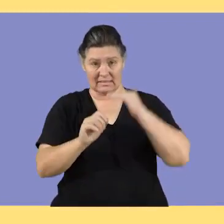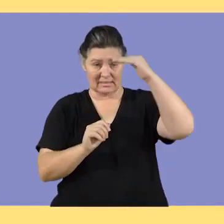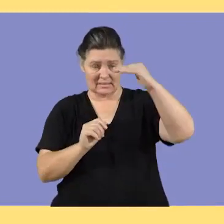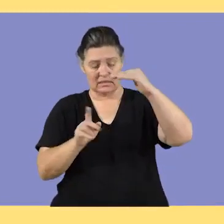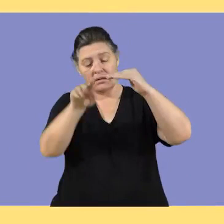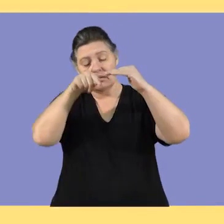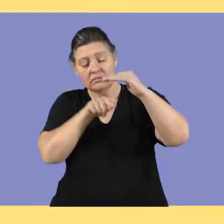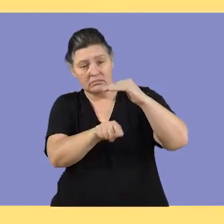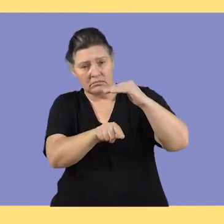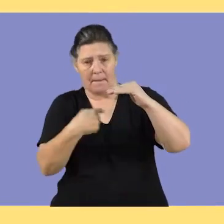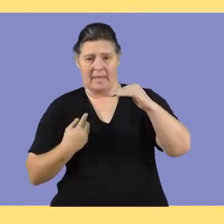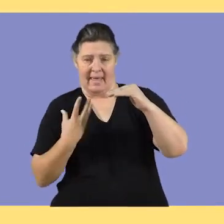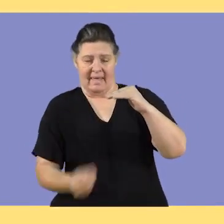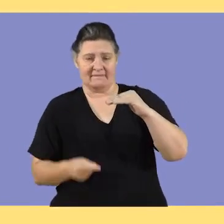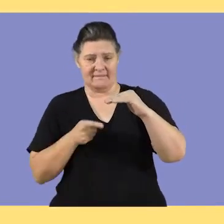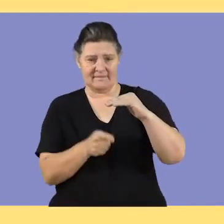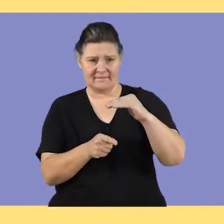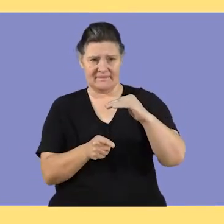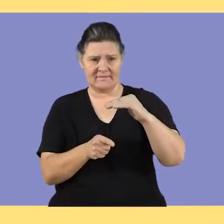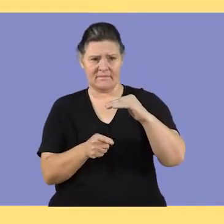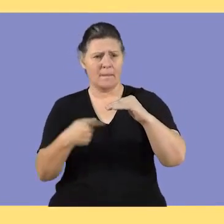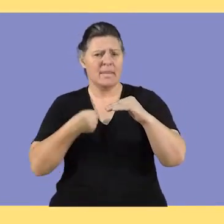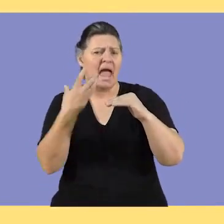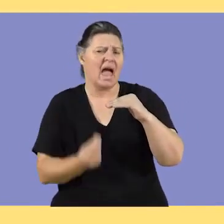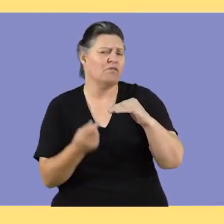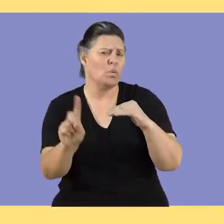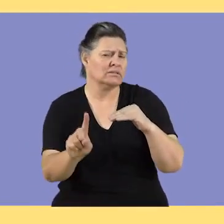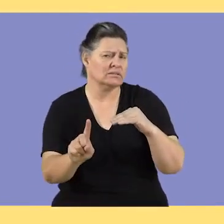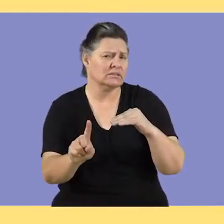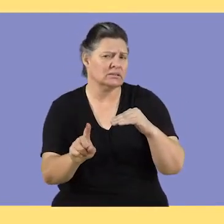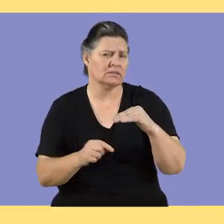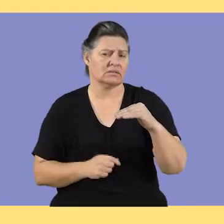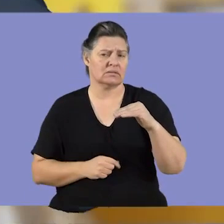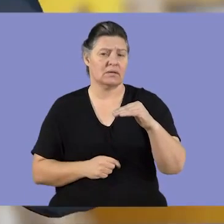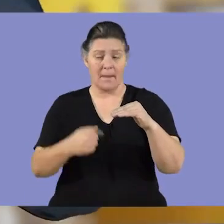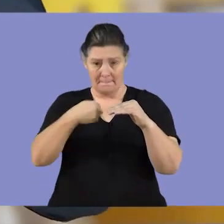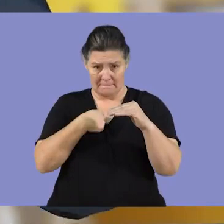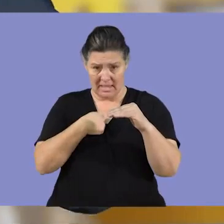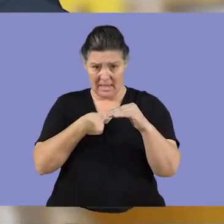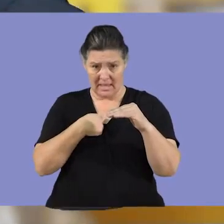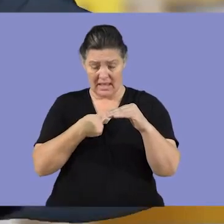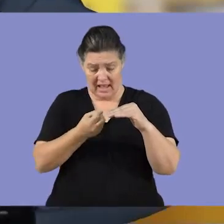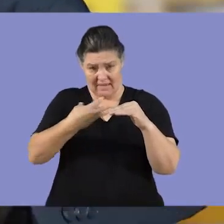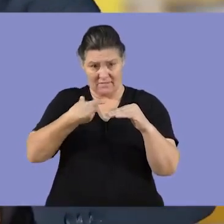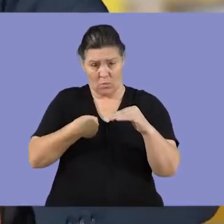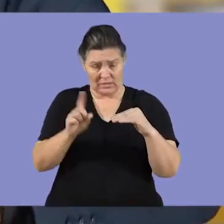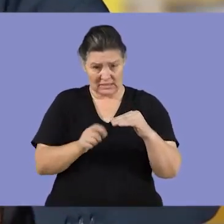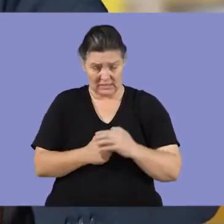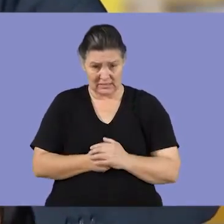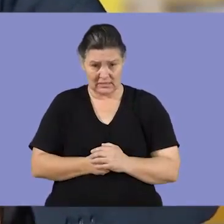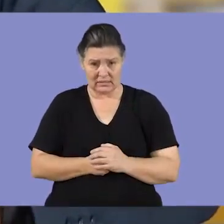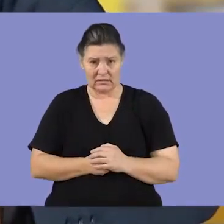I want over what I have. What is it that I have? What I am given